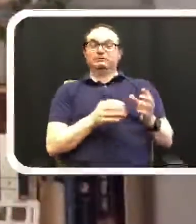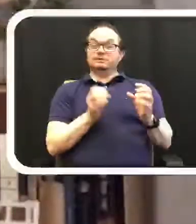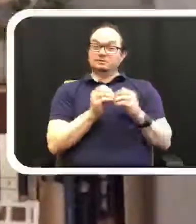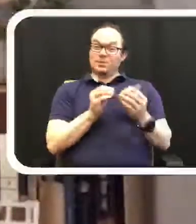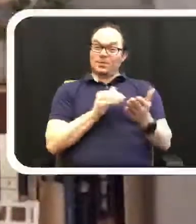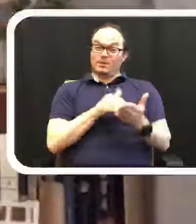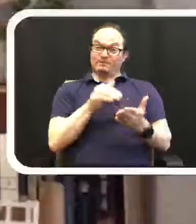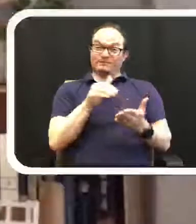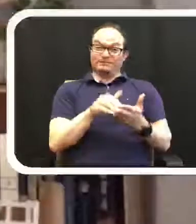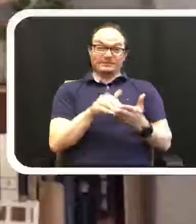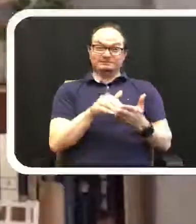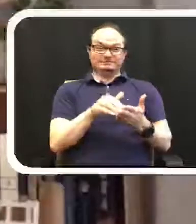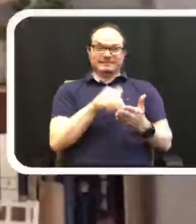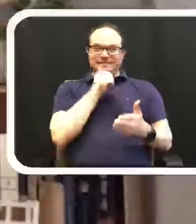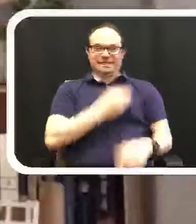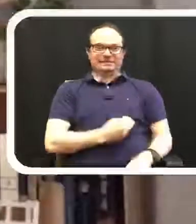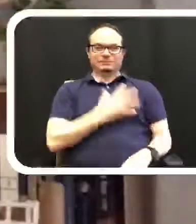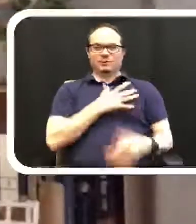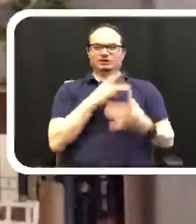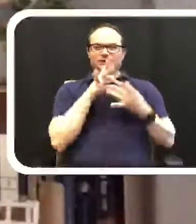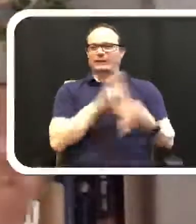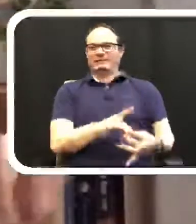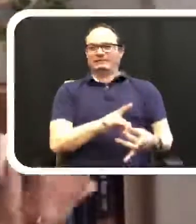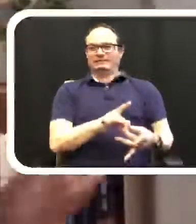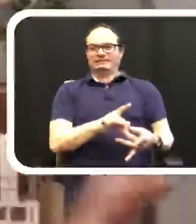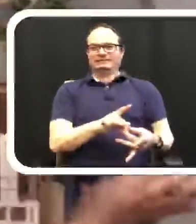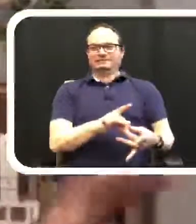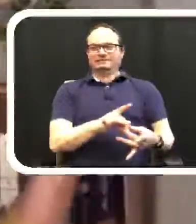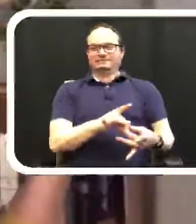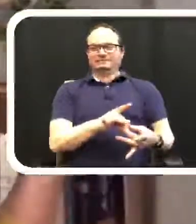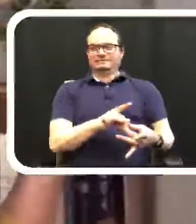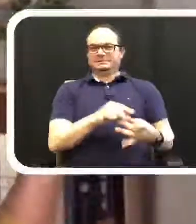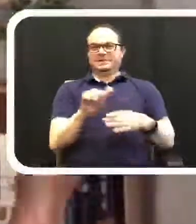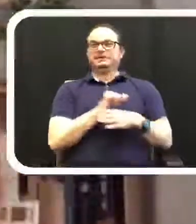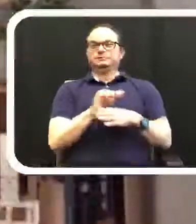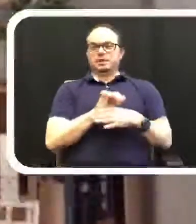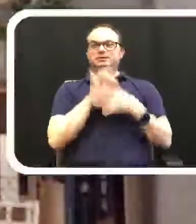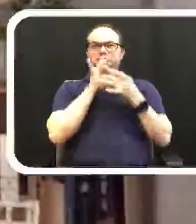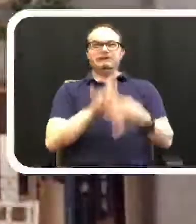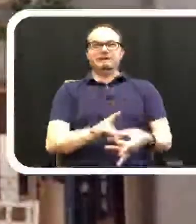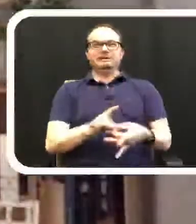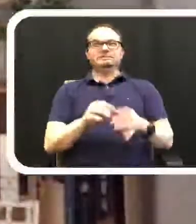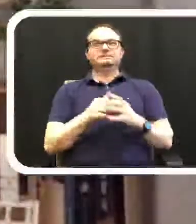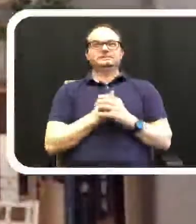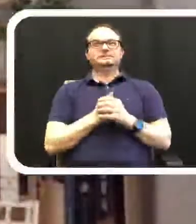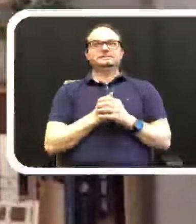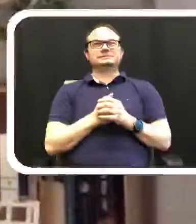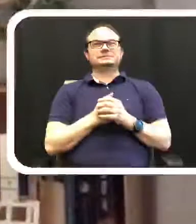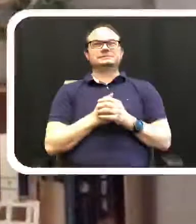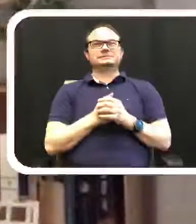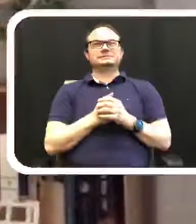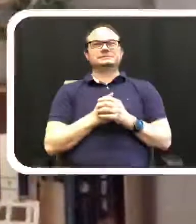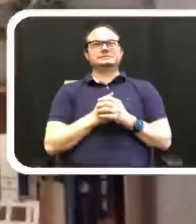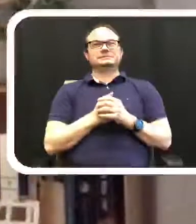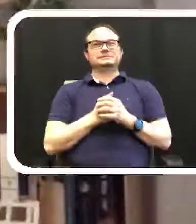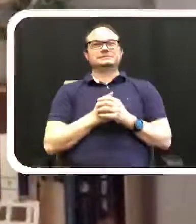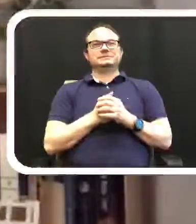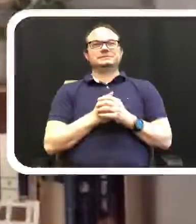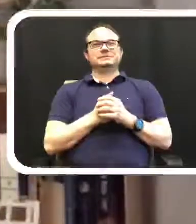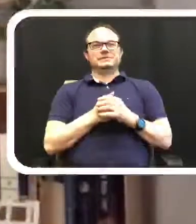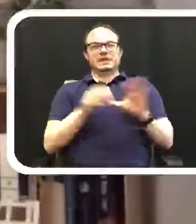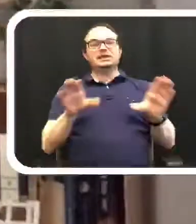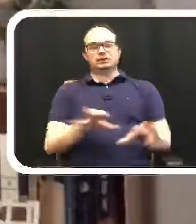than not, it's not going to, It's just not going to happen. Yeah. I mean, it's doing the work